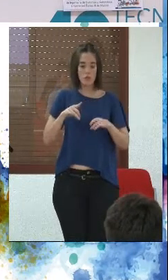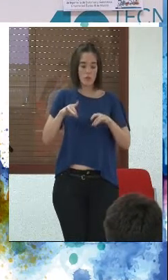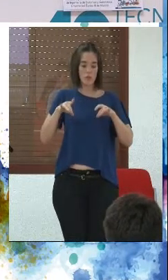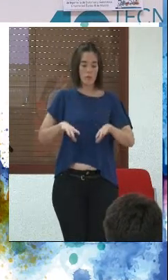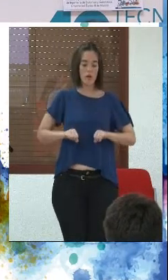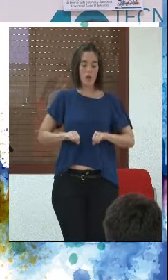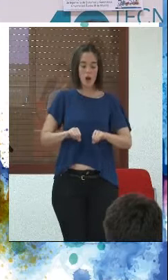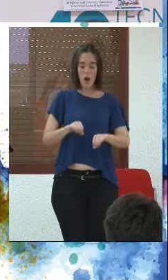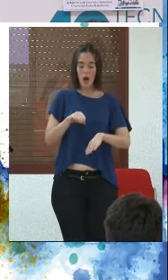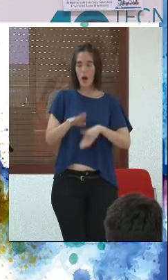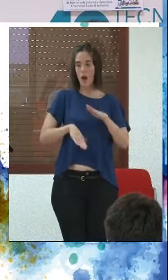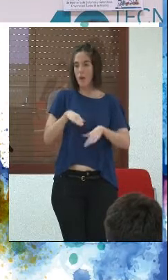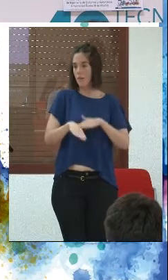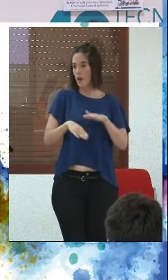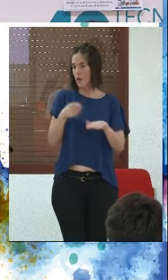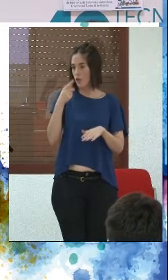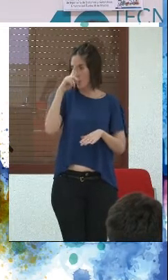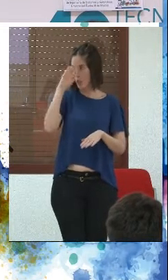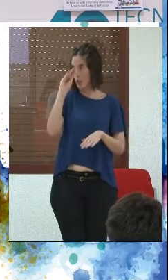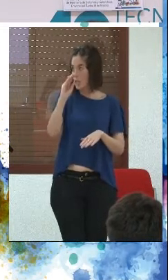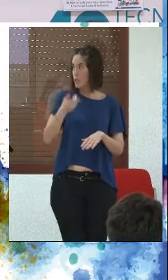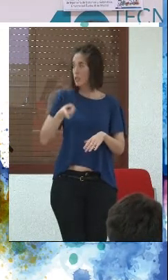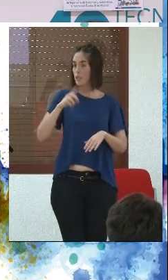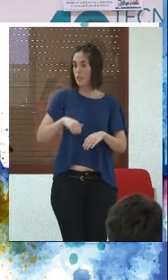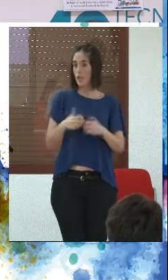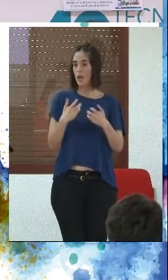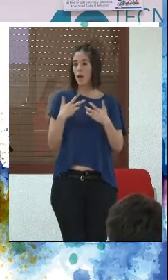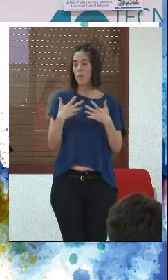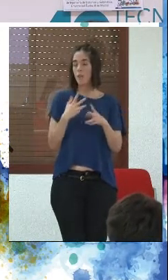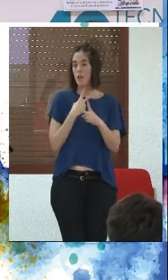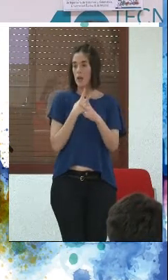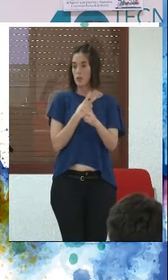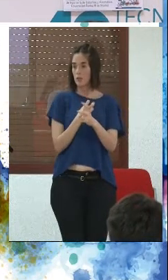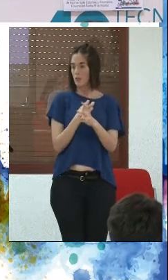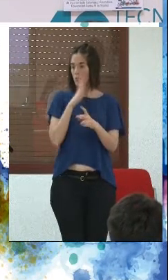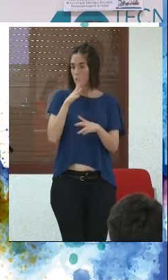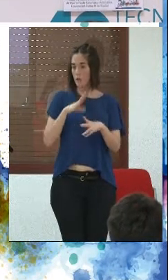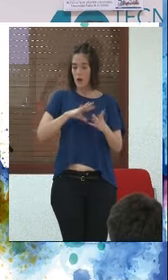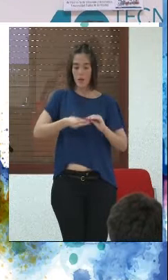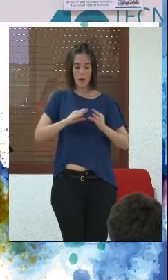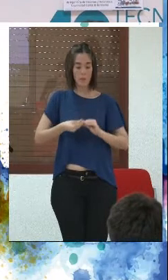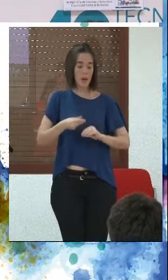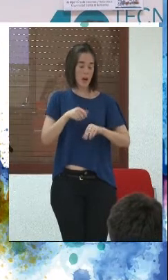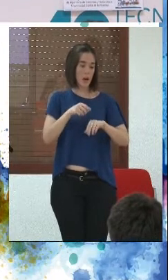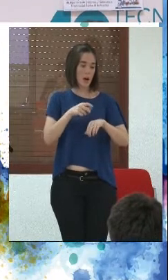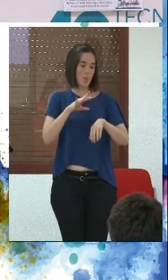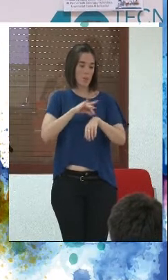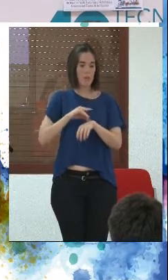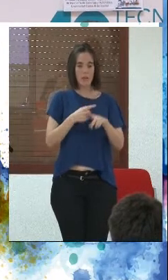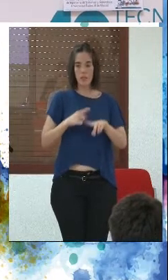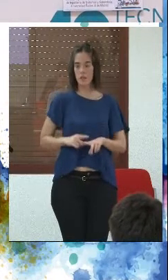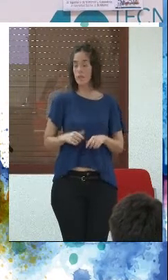screen, that to us is an intelligent walker, and the exoskeleton that can be adapted to the different types of